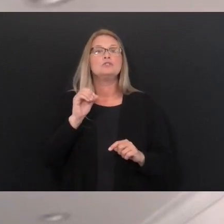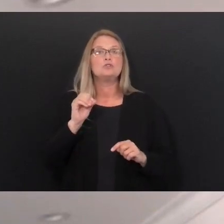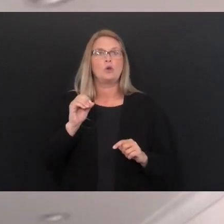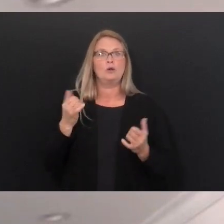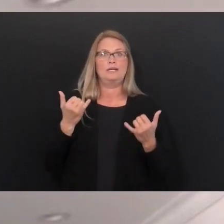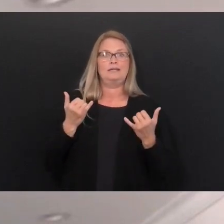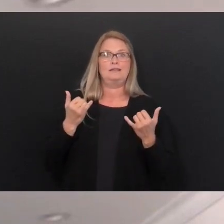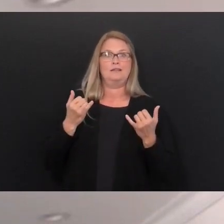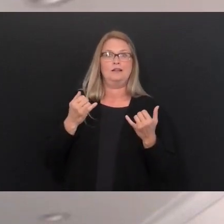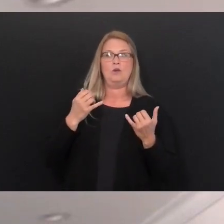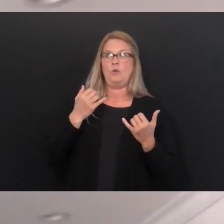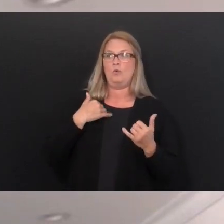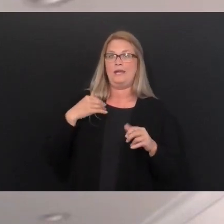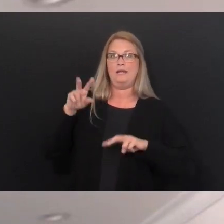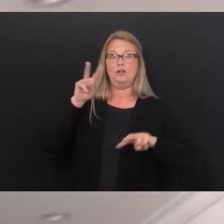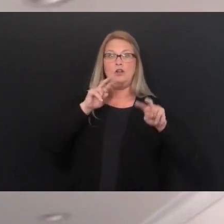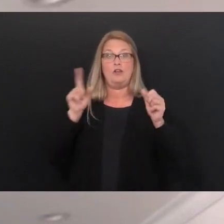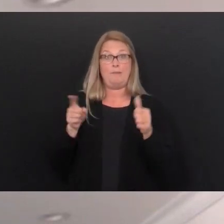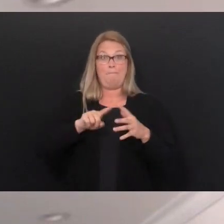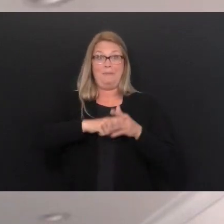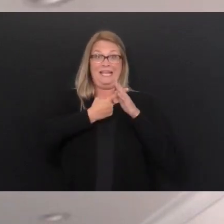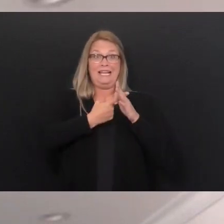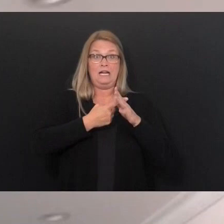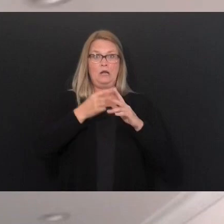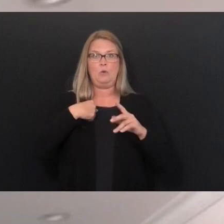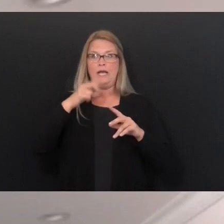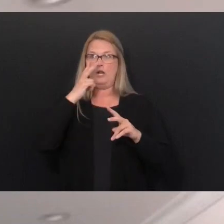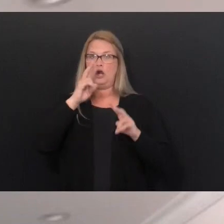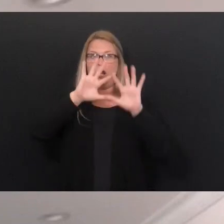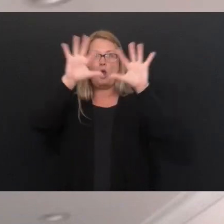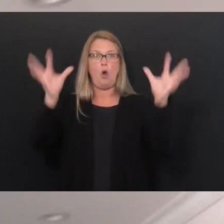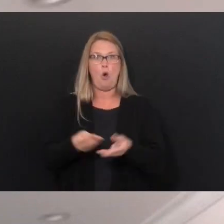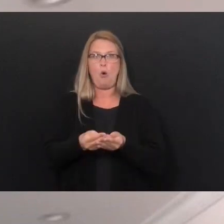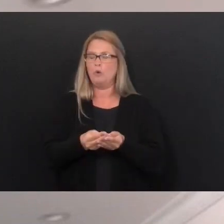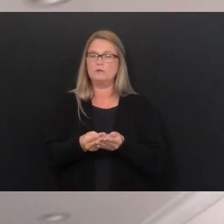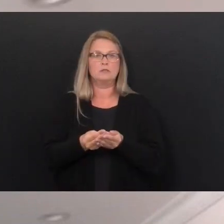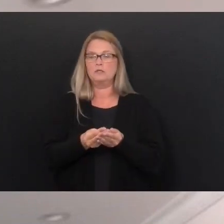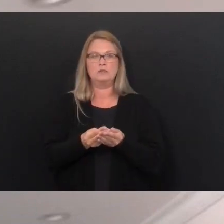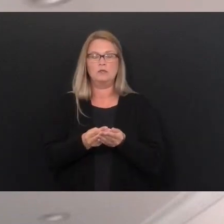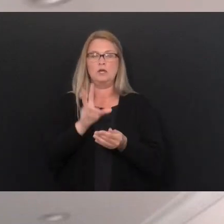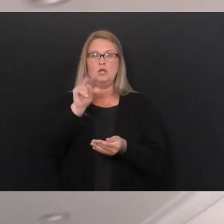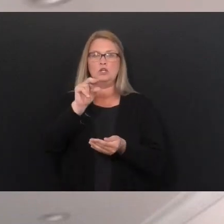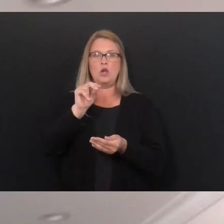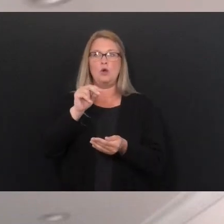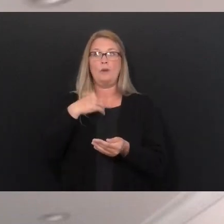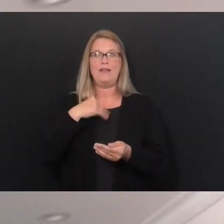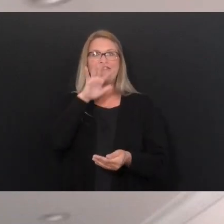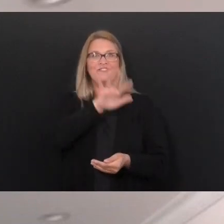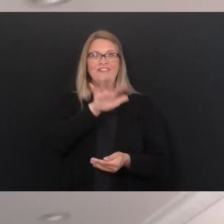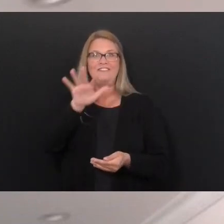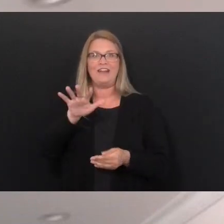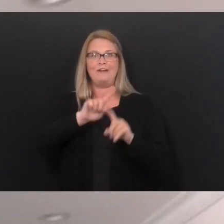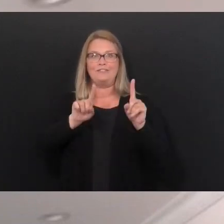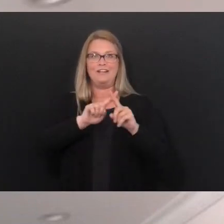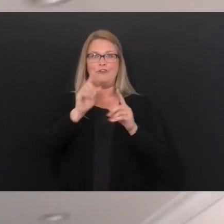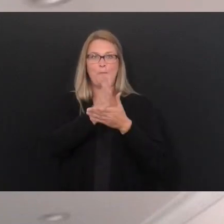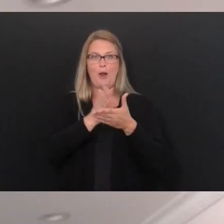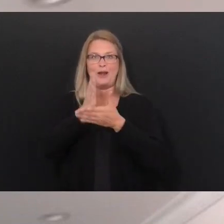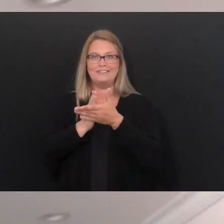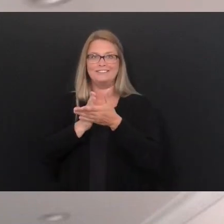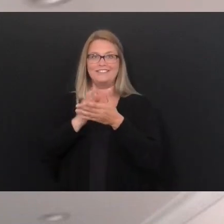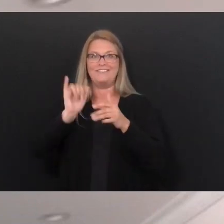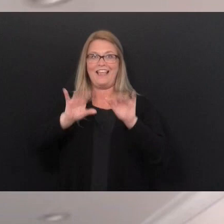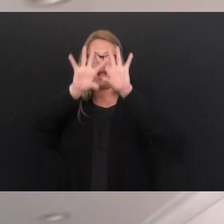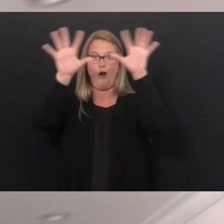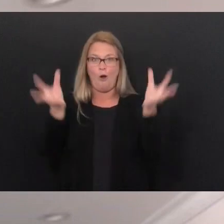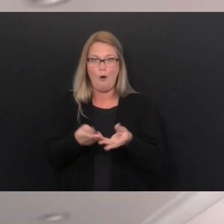treated all parts of the state as part of a single whole, now we understand there's 55 parts of this whole. And certainly